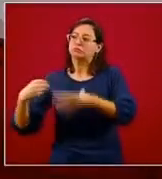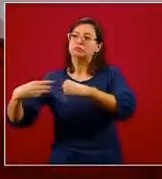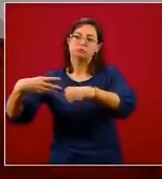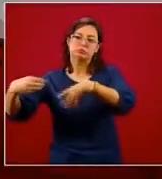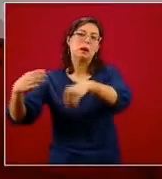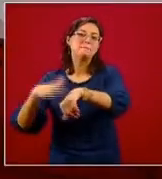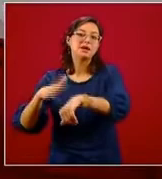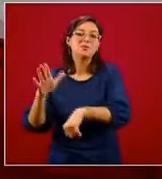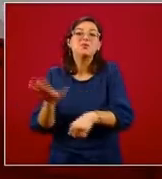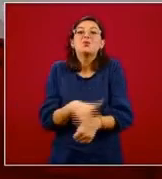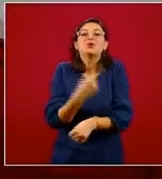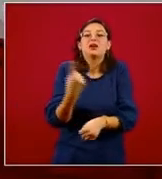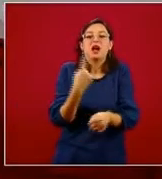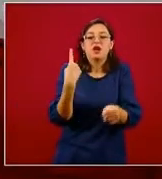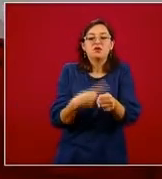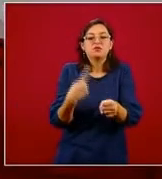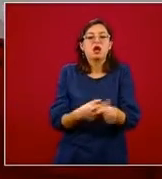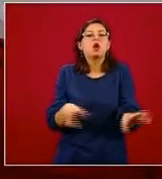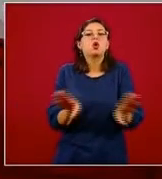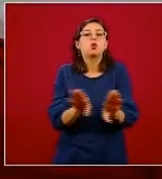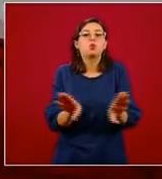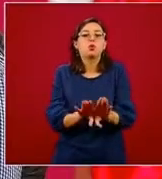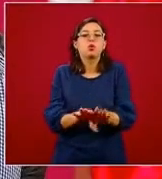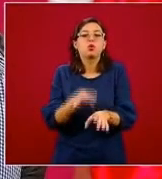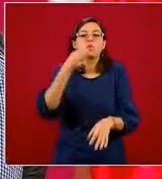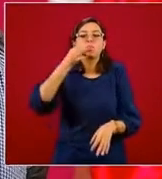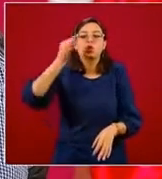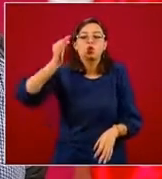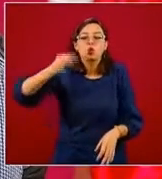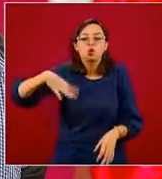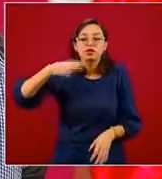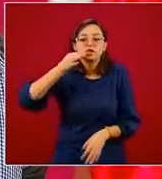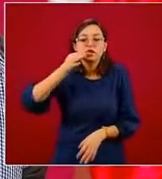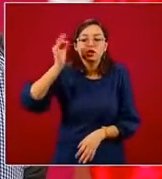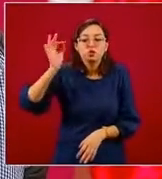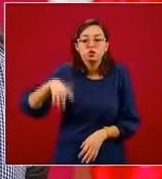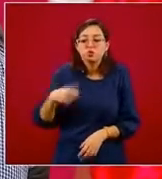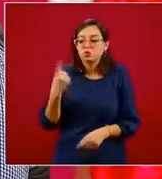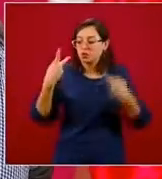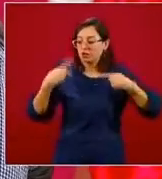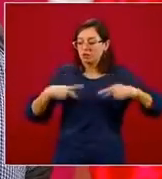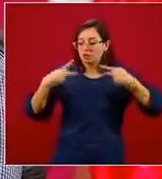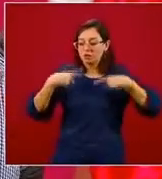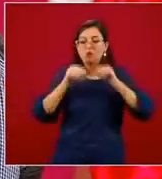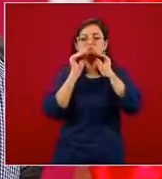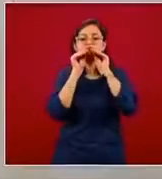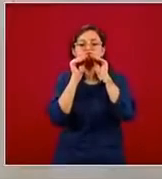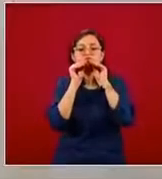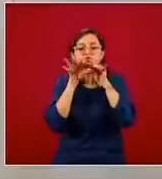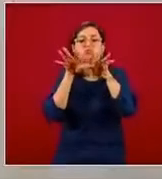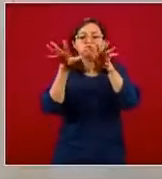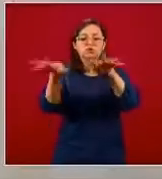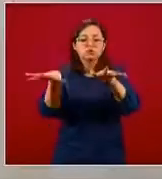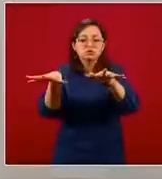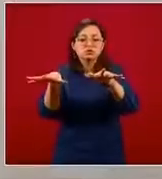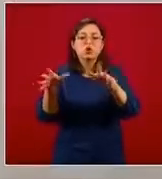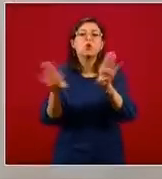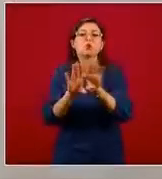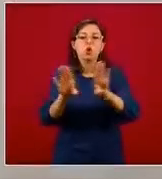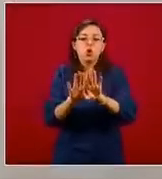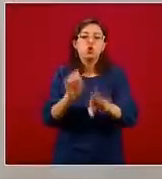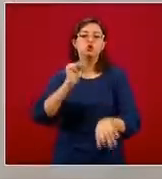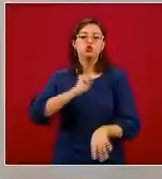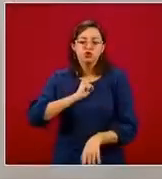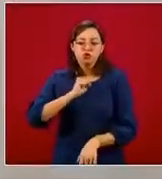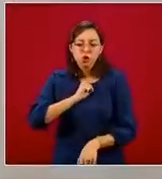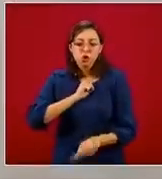getting the virus from someone who is clearly showing symptoms of it, because the virus is transmitted by these